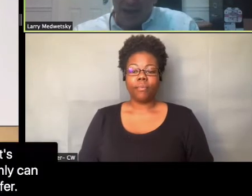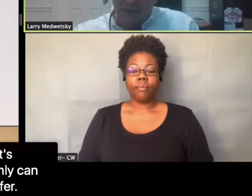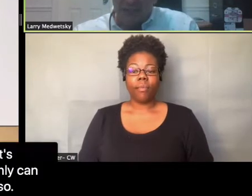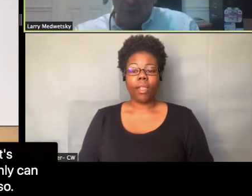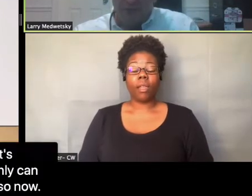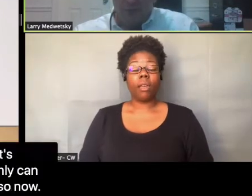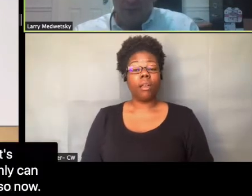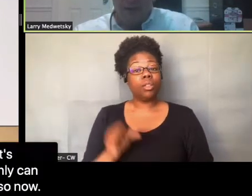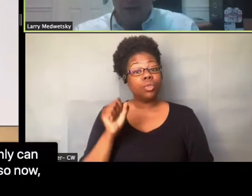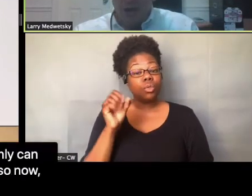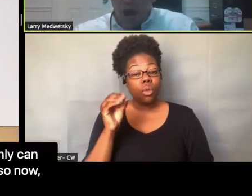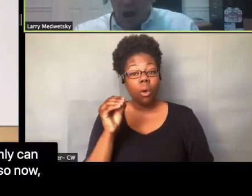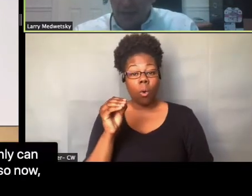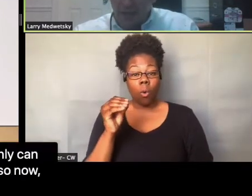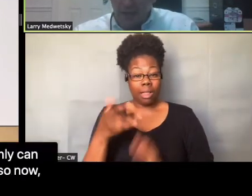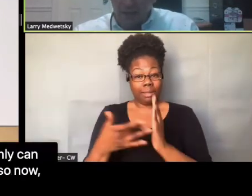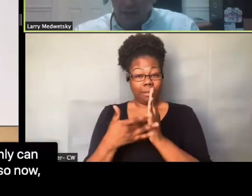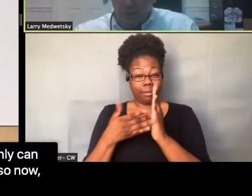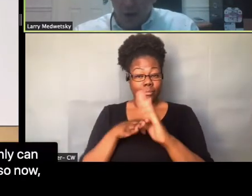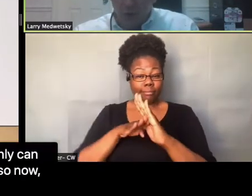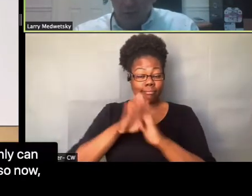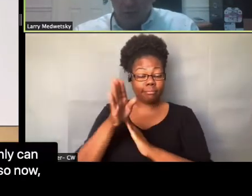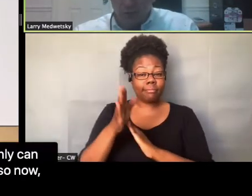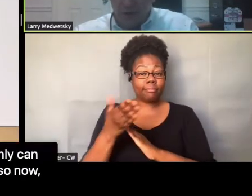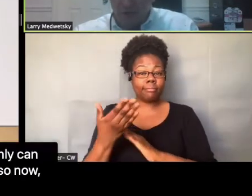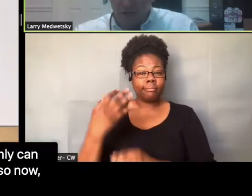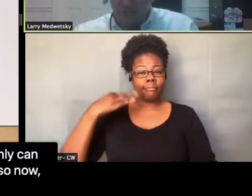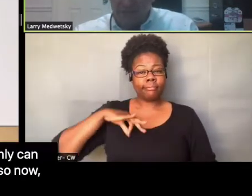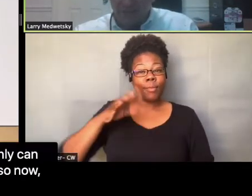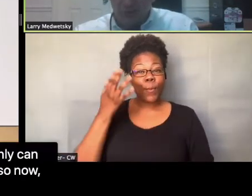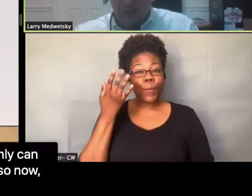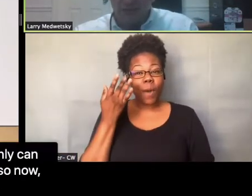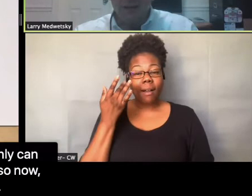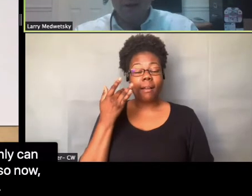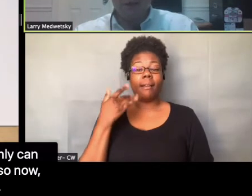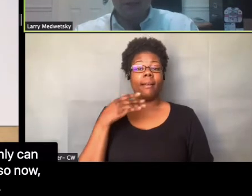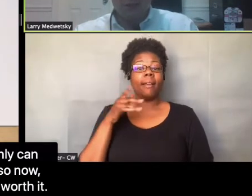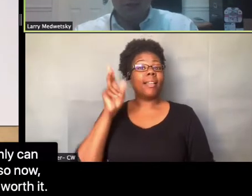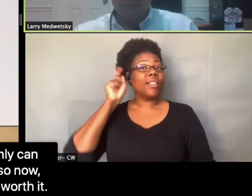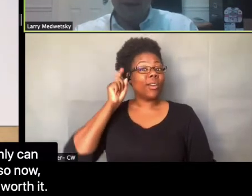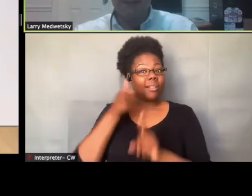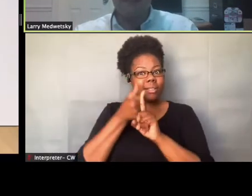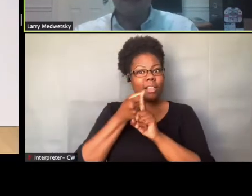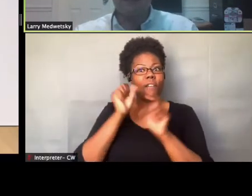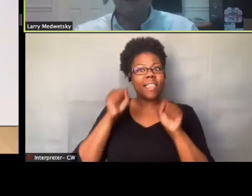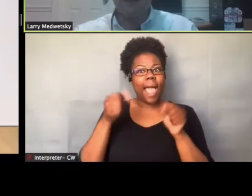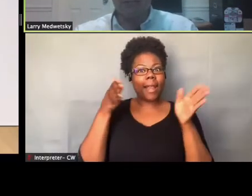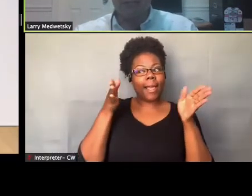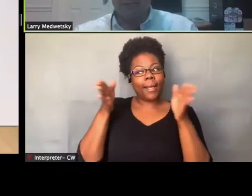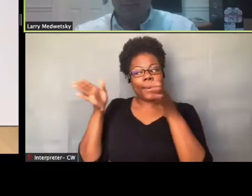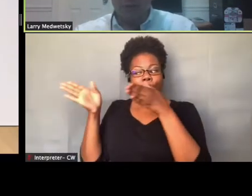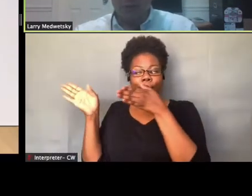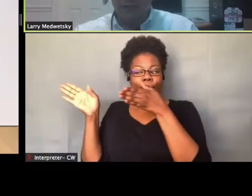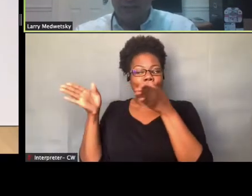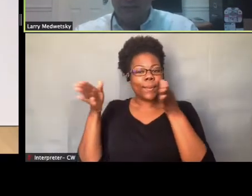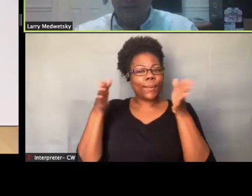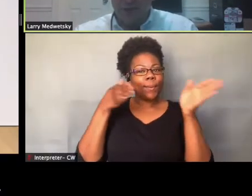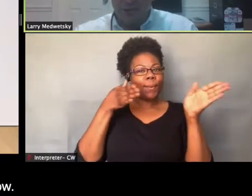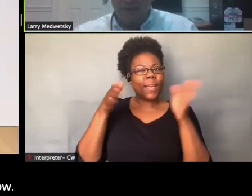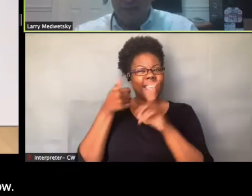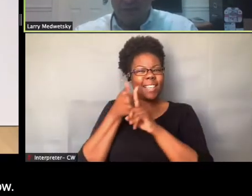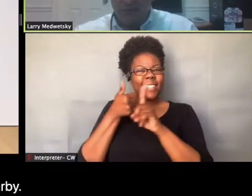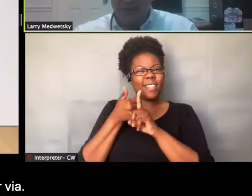also now switch from the omni mode to directional, vice versa. So it depends if there's speech and noise in